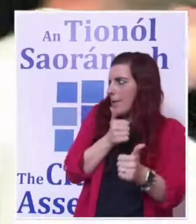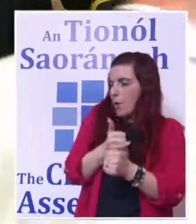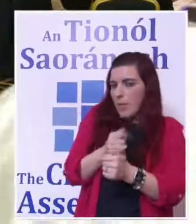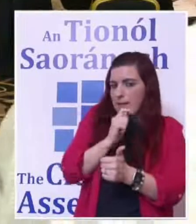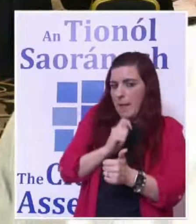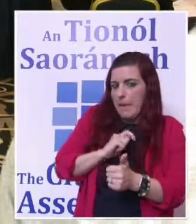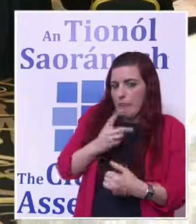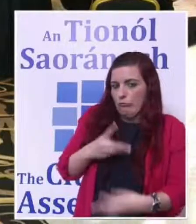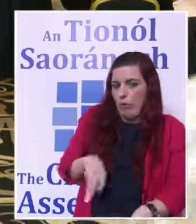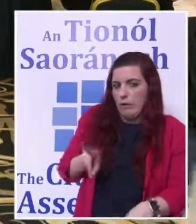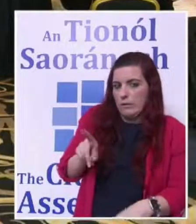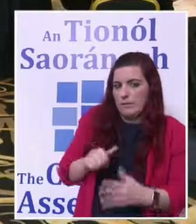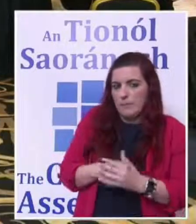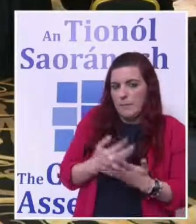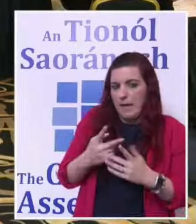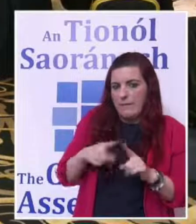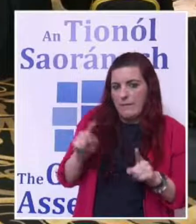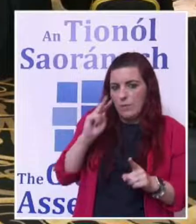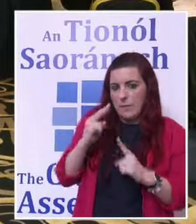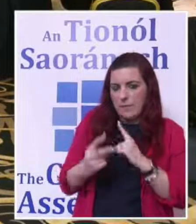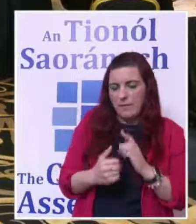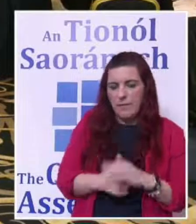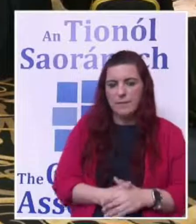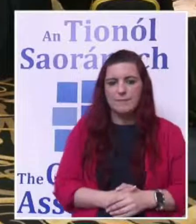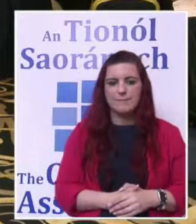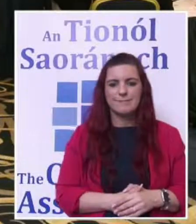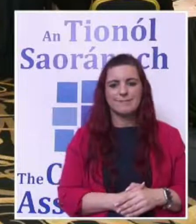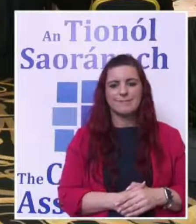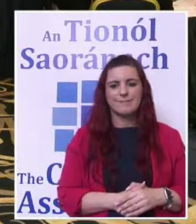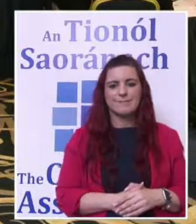a different perspective.